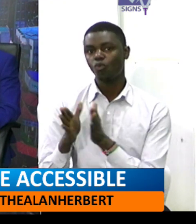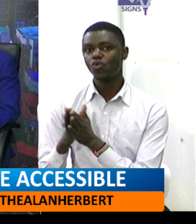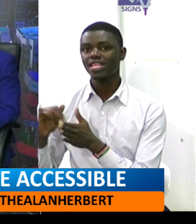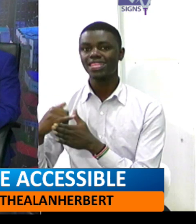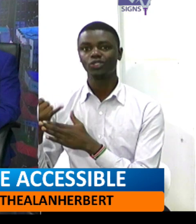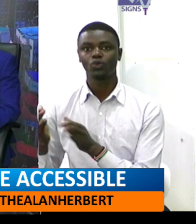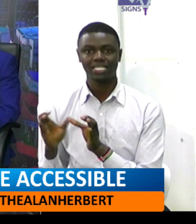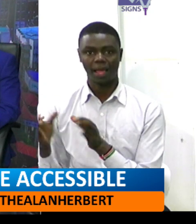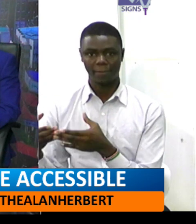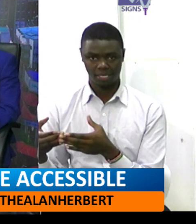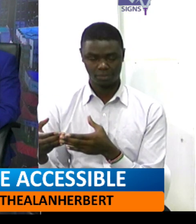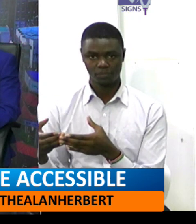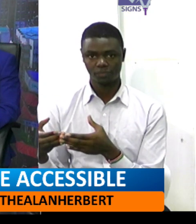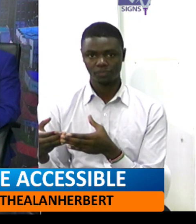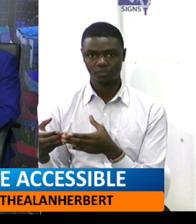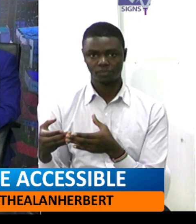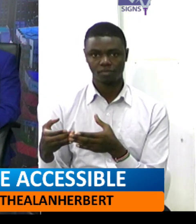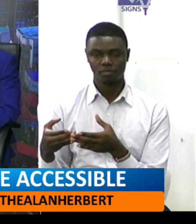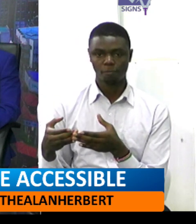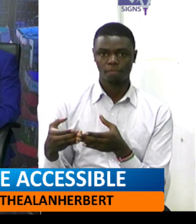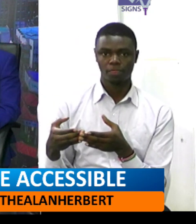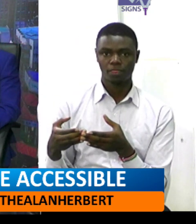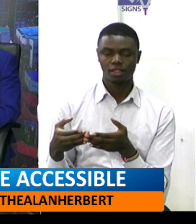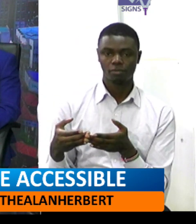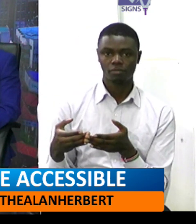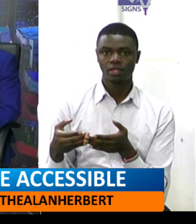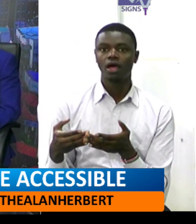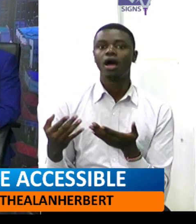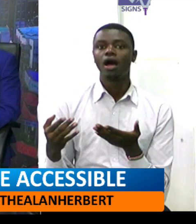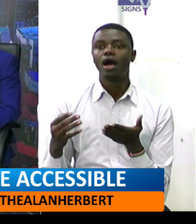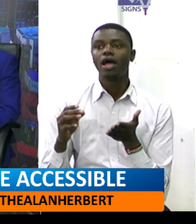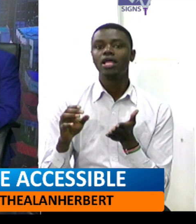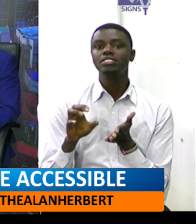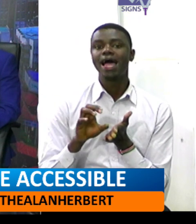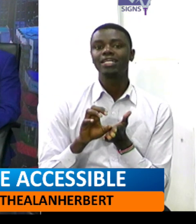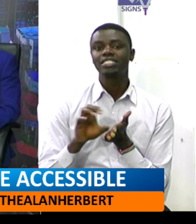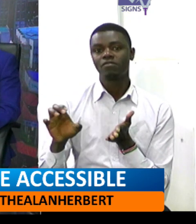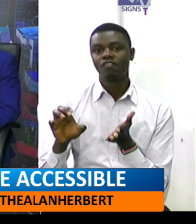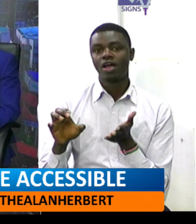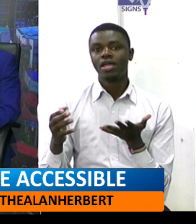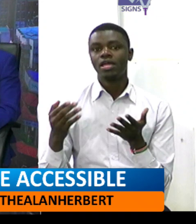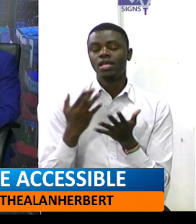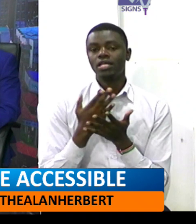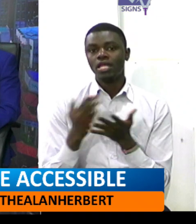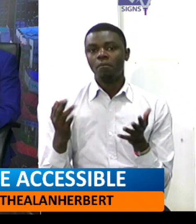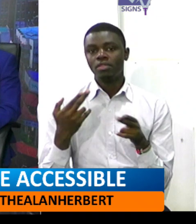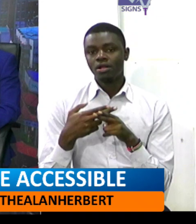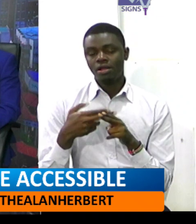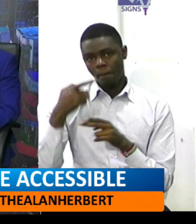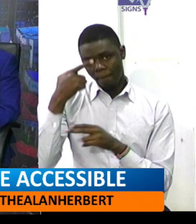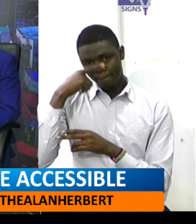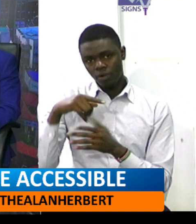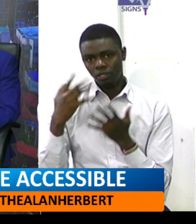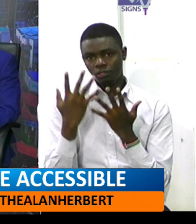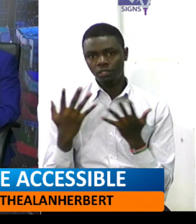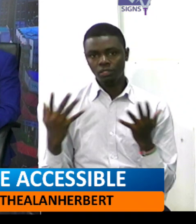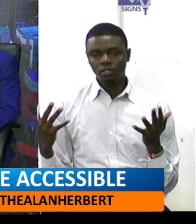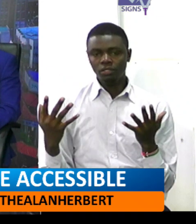company. So it's exemplified, of course, in something called a policy document, which